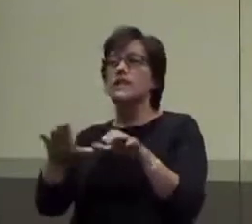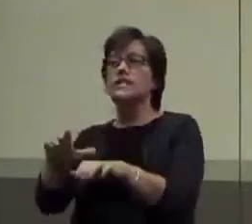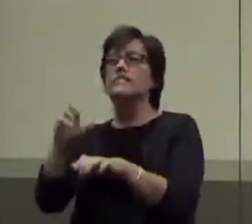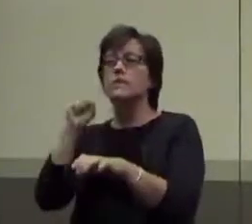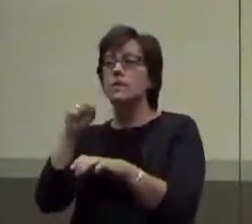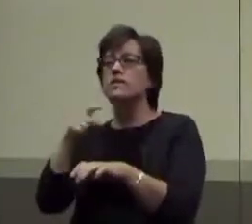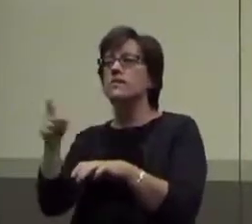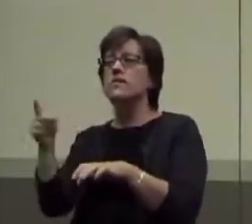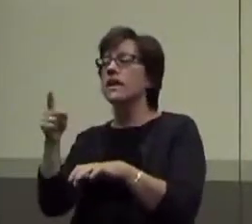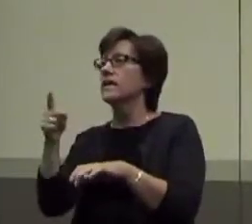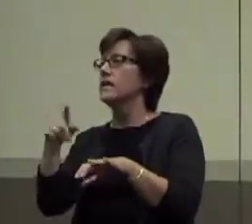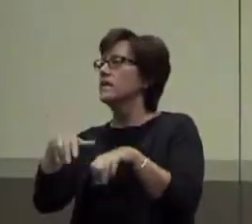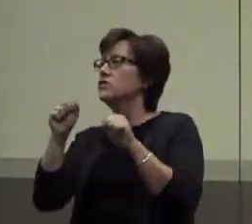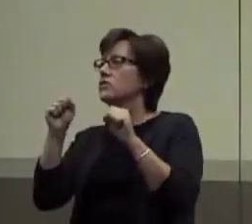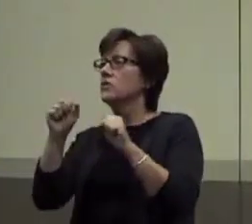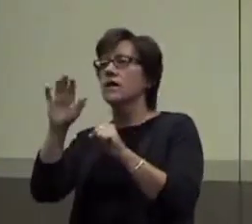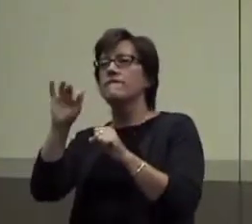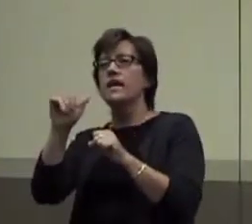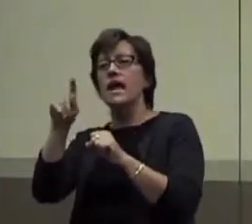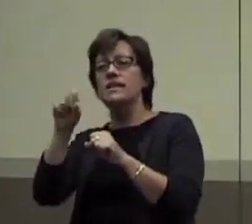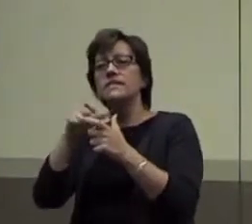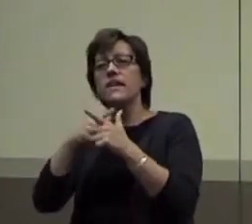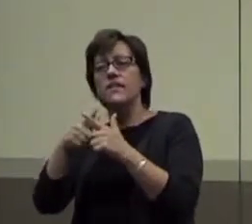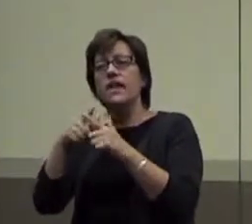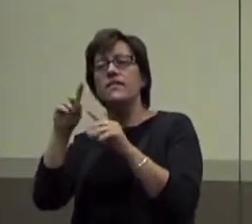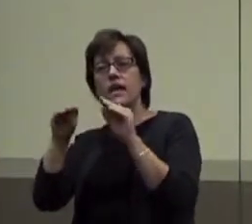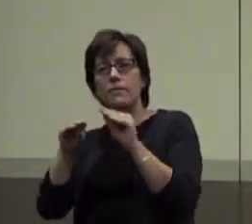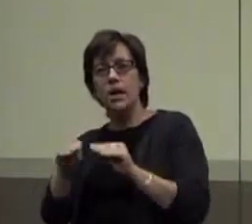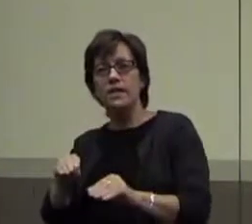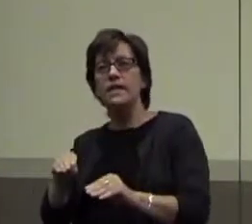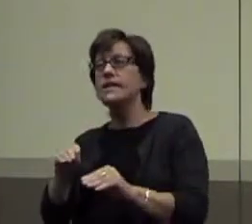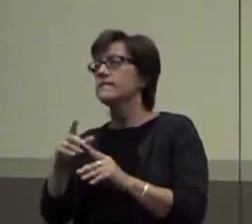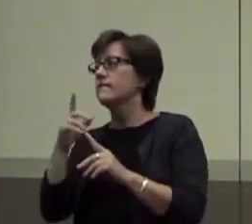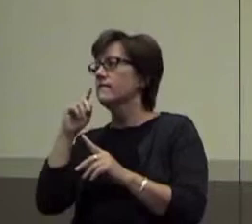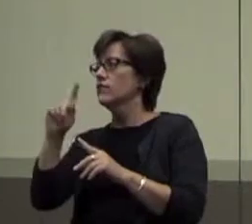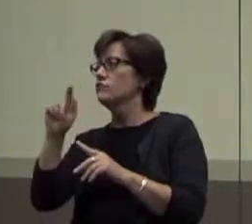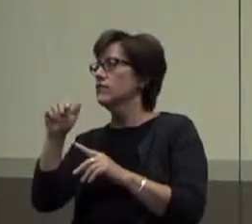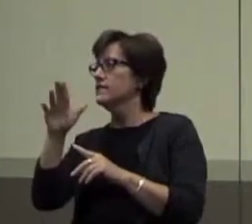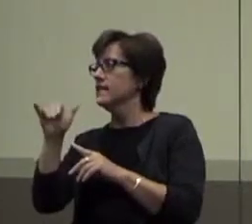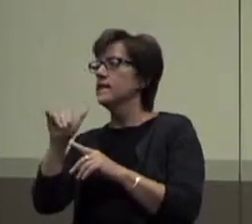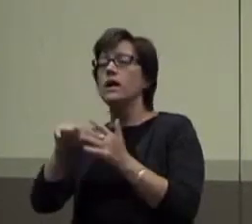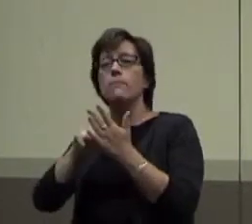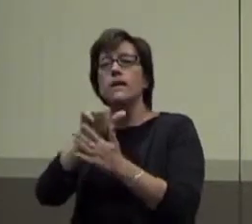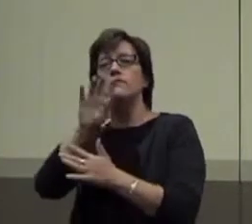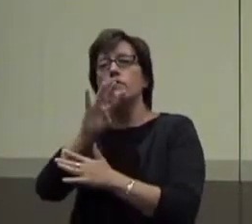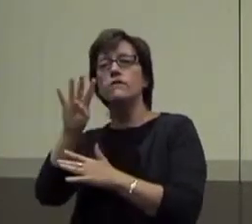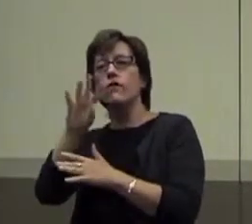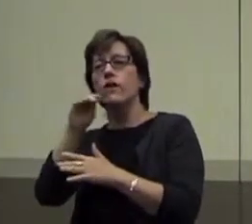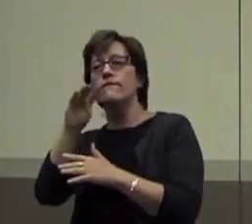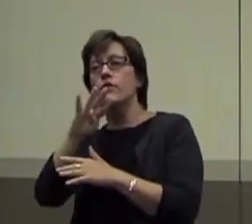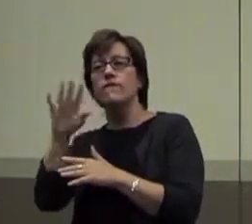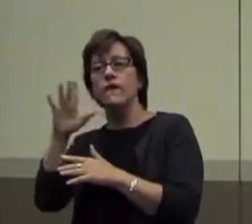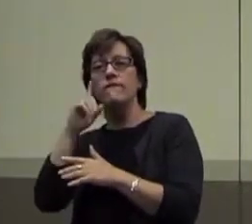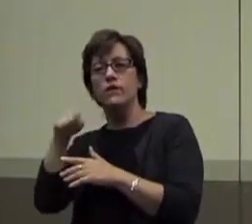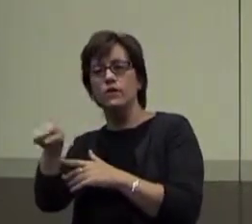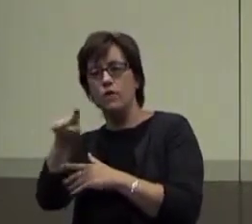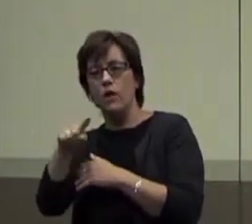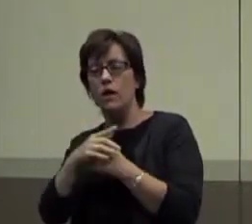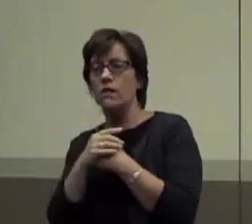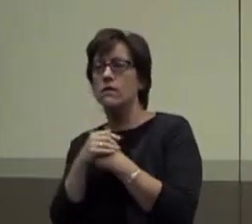they took the facts and they plugged it in to Tracy. Sorry, this says, it's actually page 44 and 45 for you all.